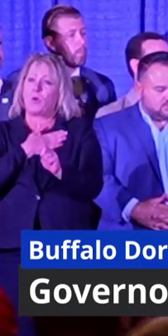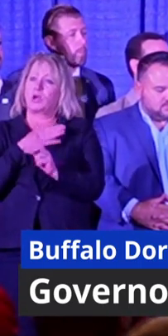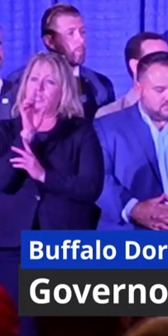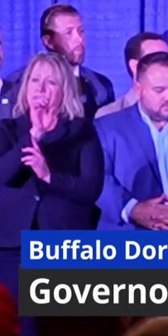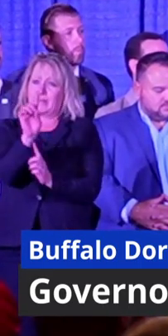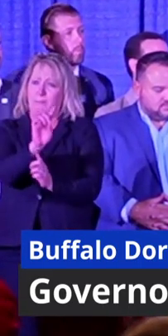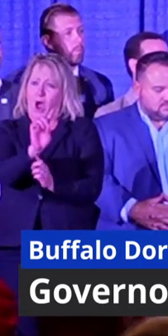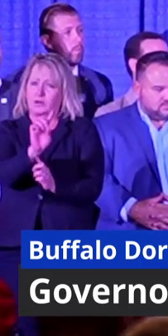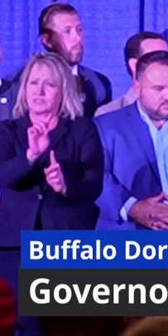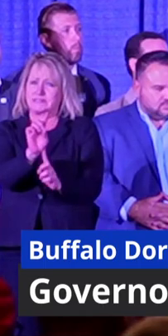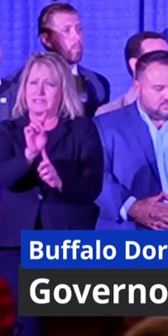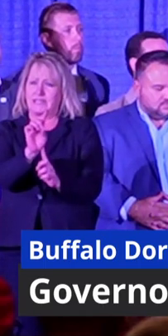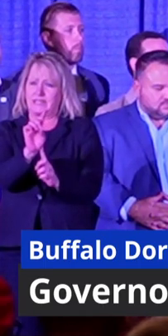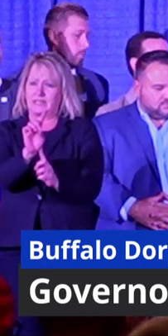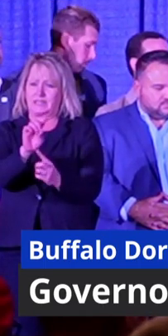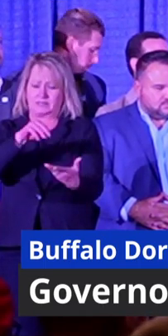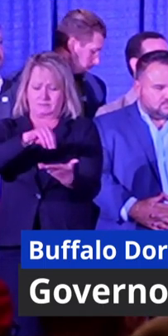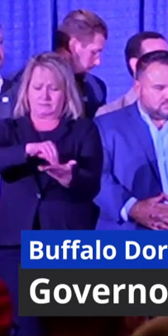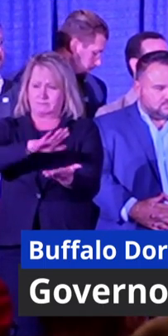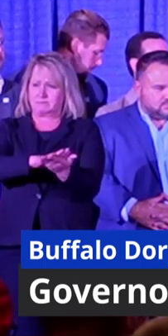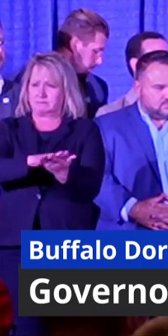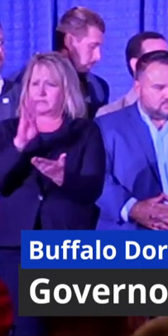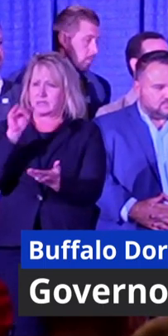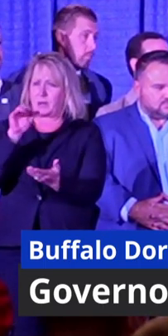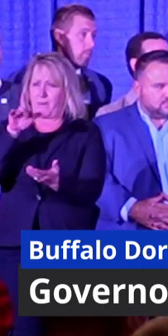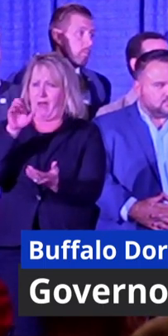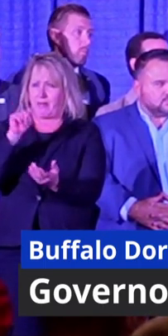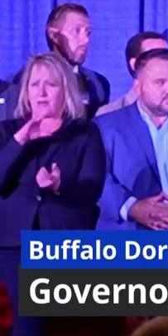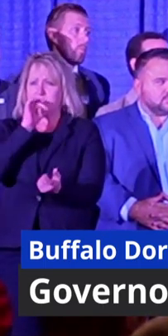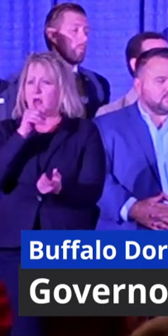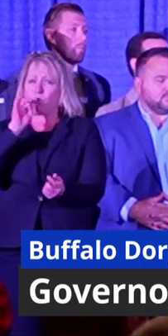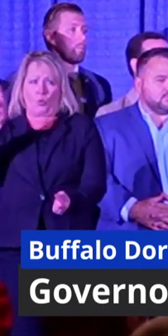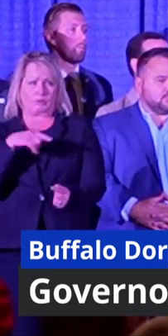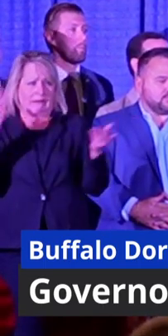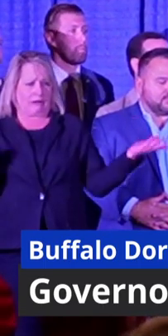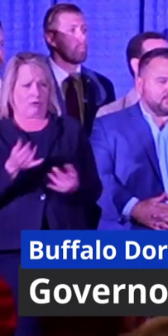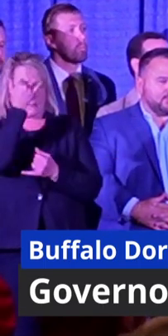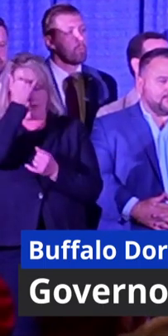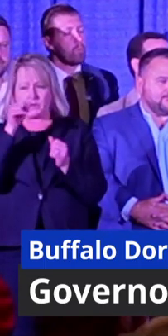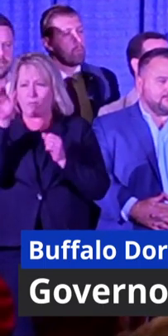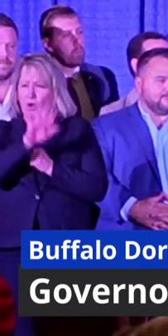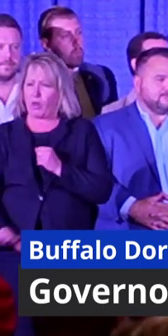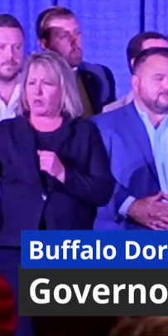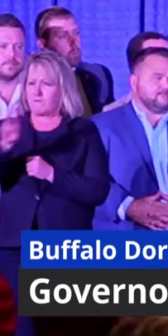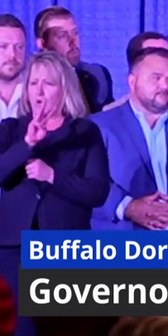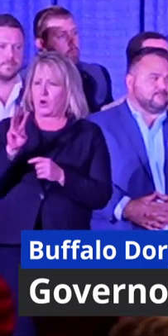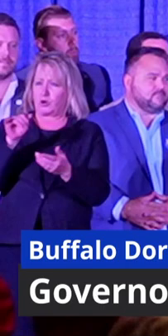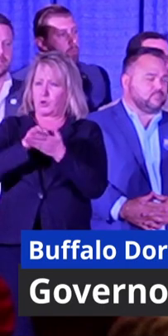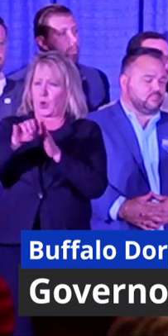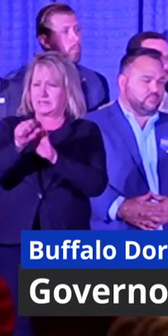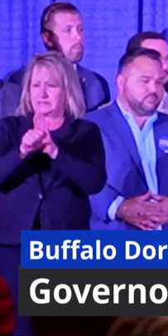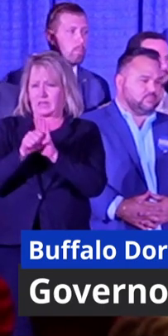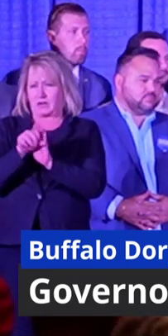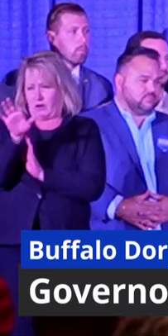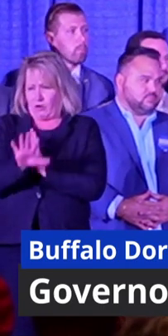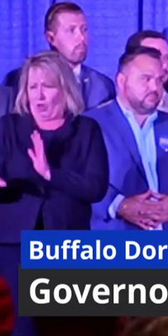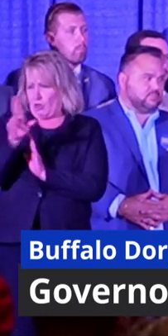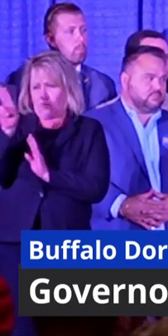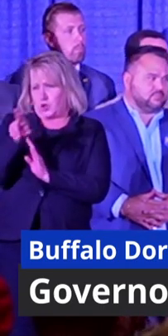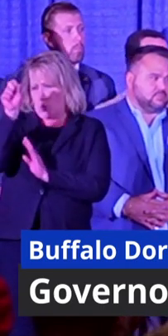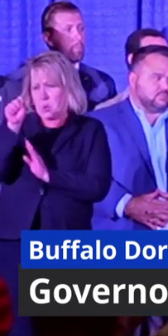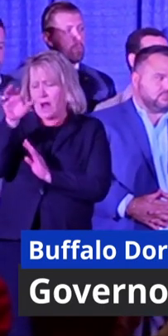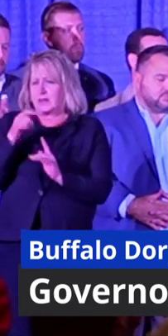democracy is on the ballot, not just here in Buffalo, across New York State, and across the entire